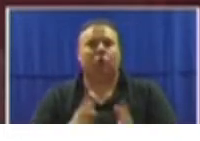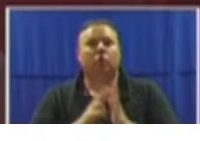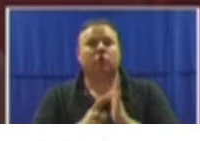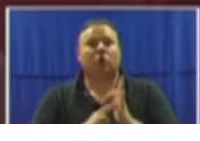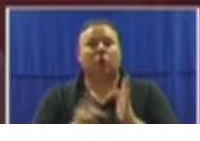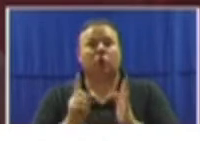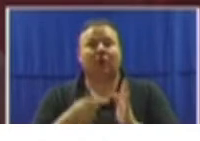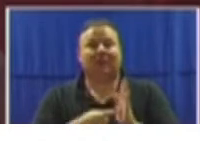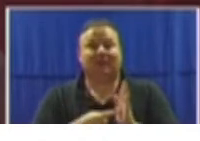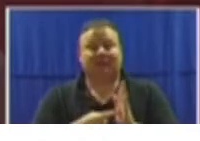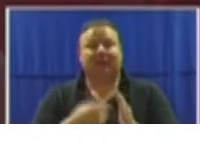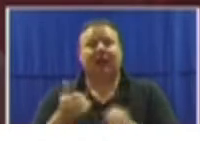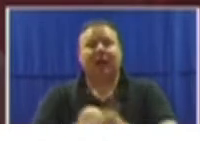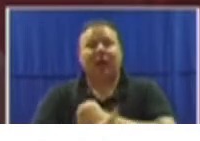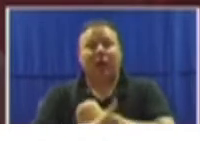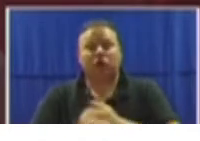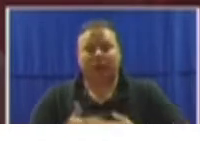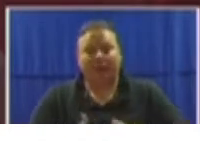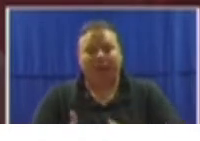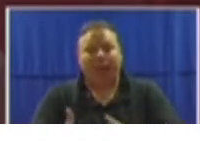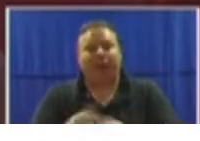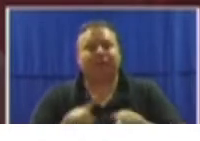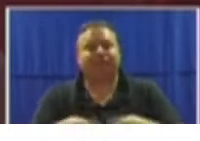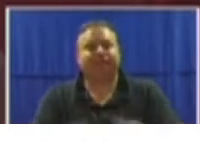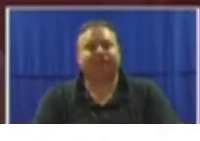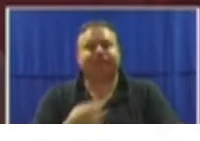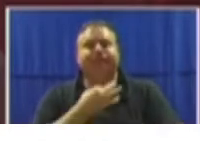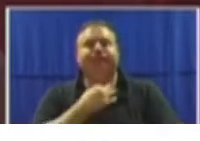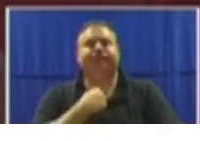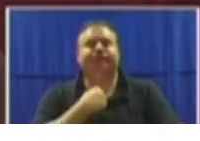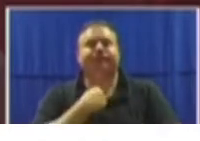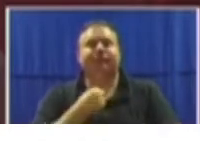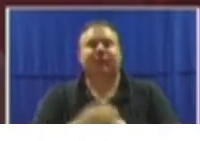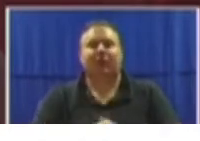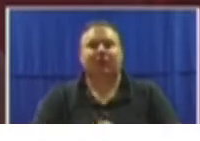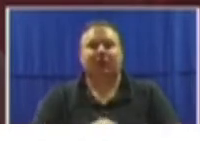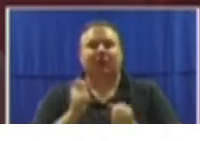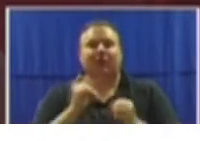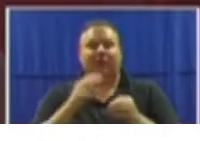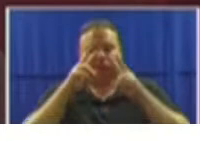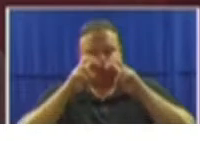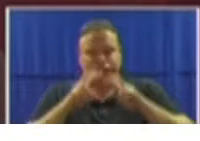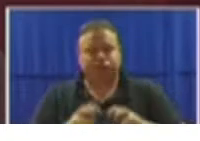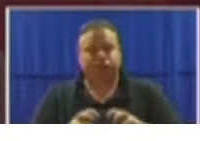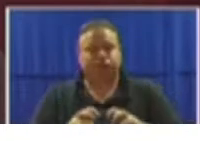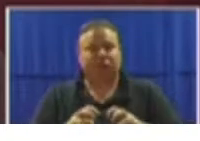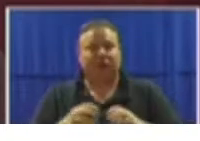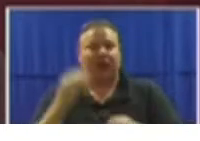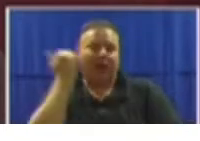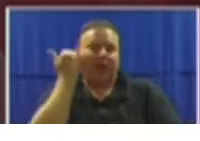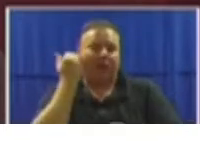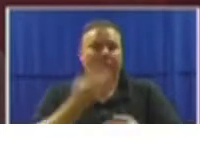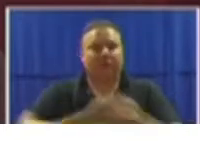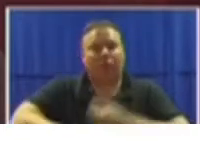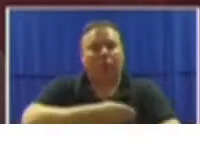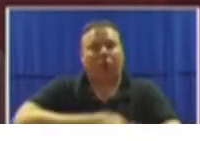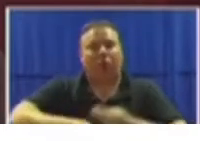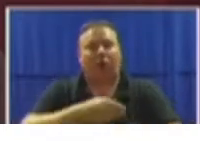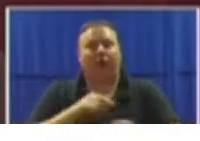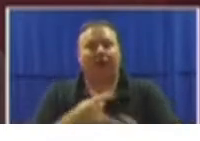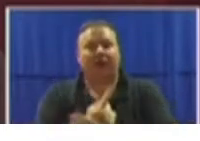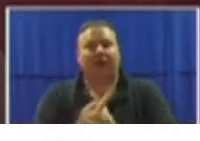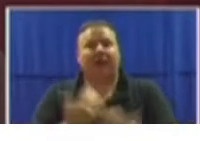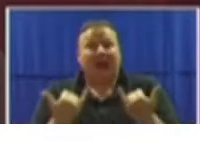country does not move forward. If one looks at the inquiry into the State Capture Commission and notes the many current and ex-cabinet